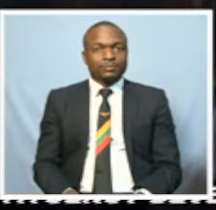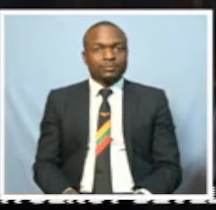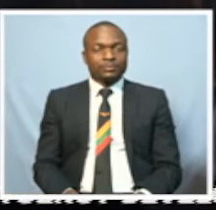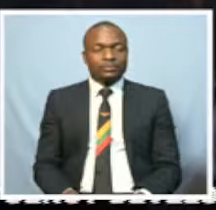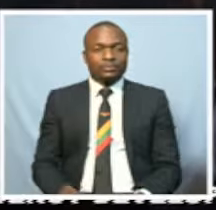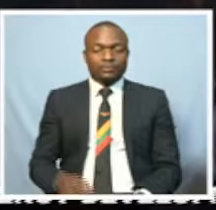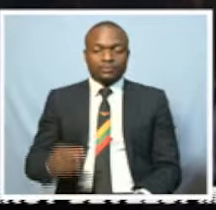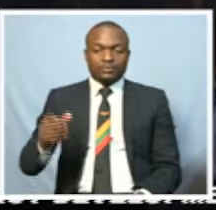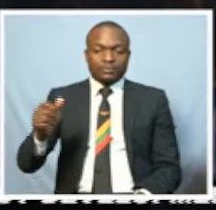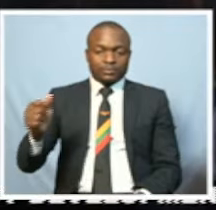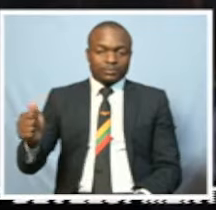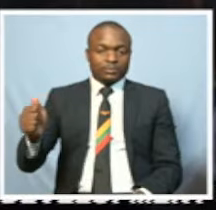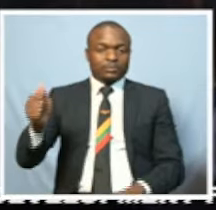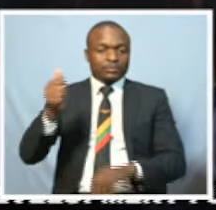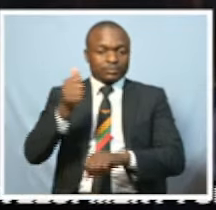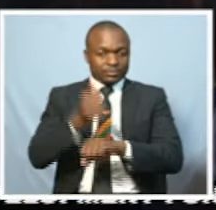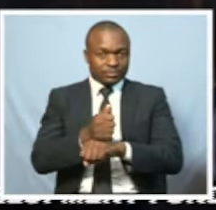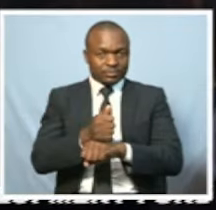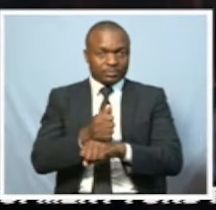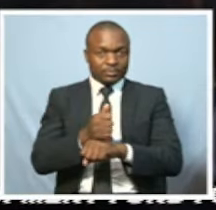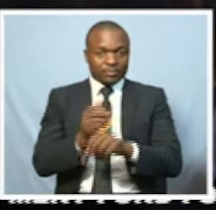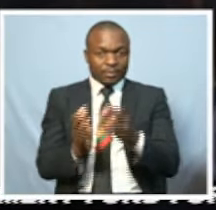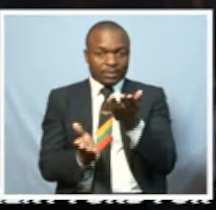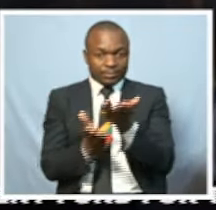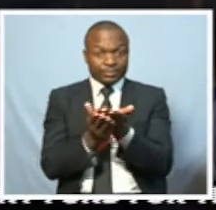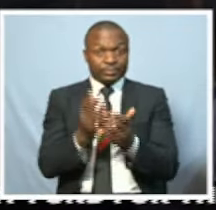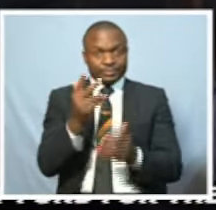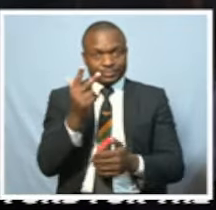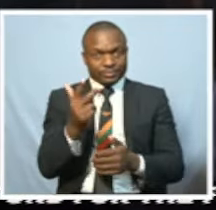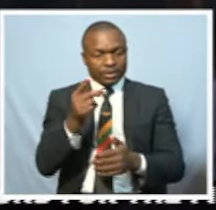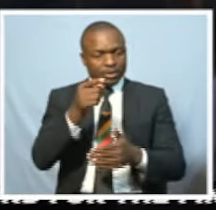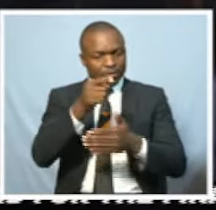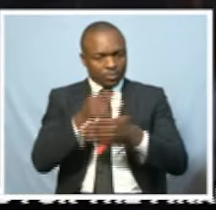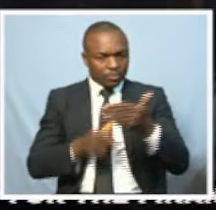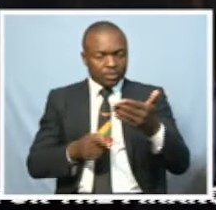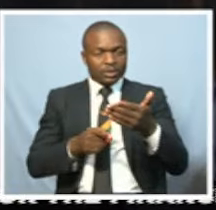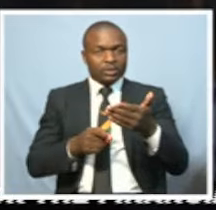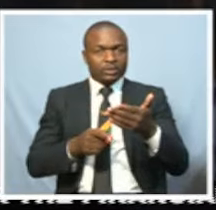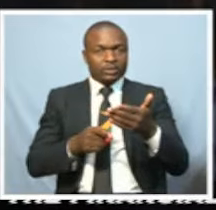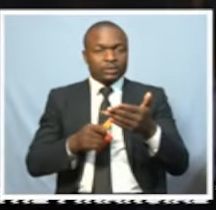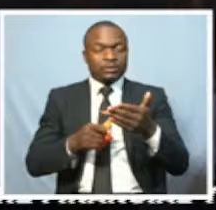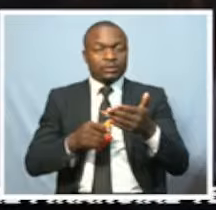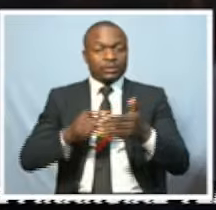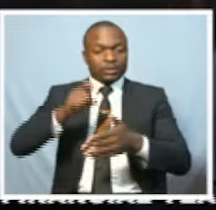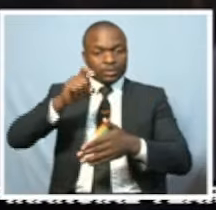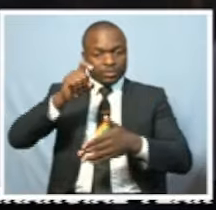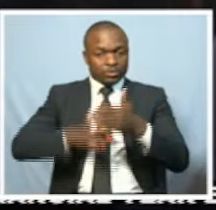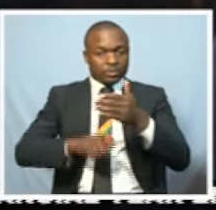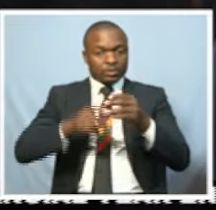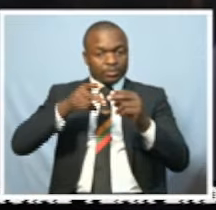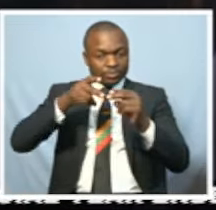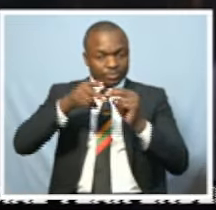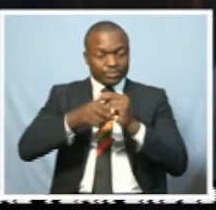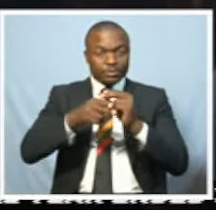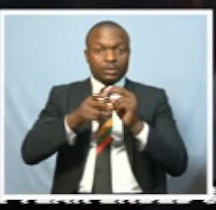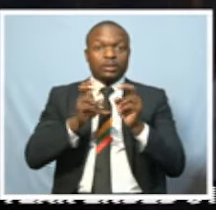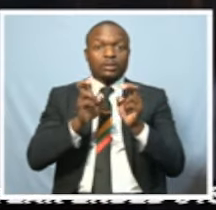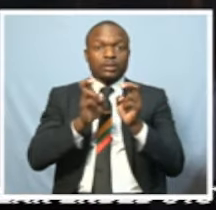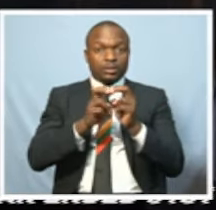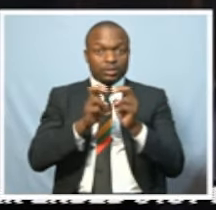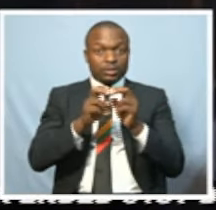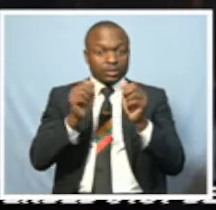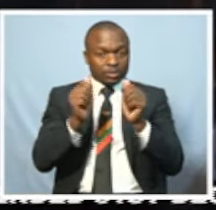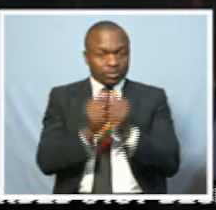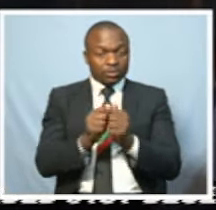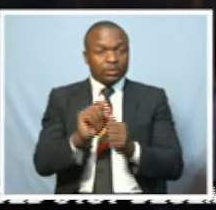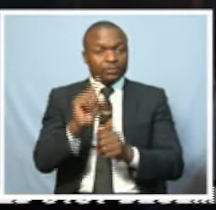was appointed, which is on Appendix 3. What was the cost of terminating the contract with